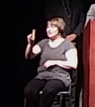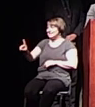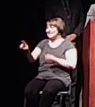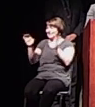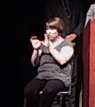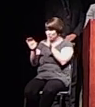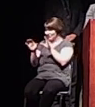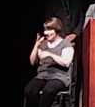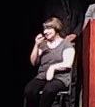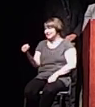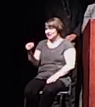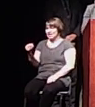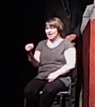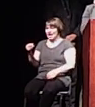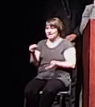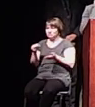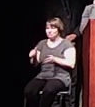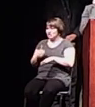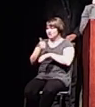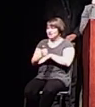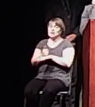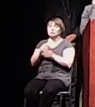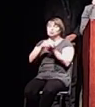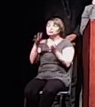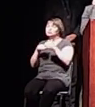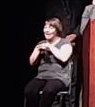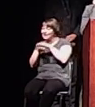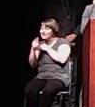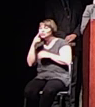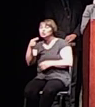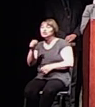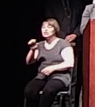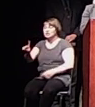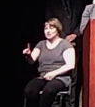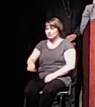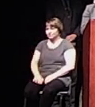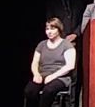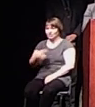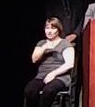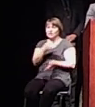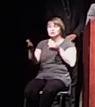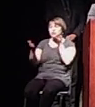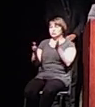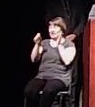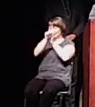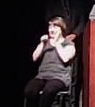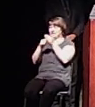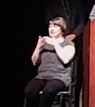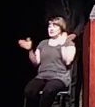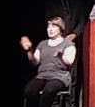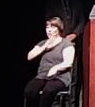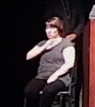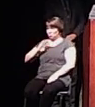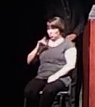and facilitated student access to GED testing. They served as a statewide board member for